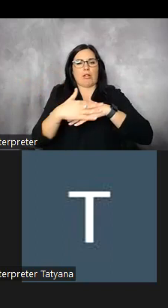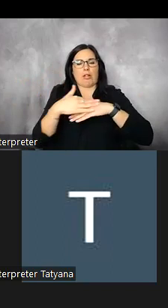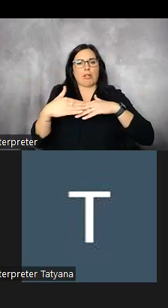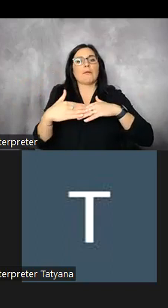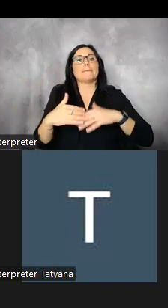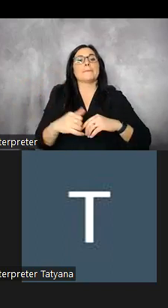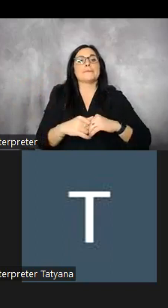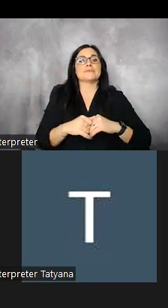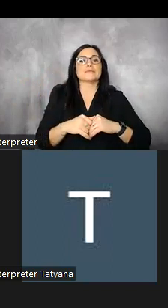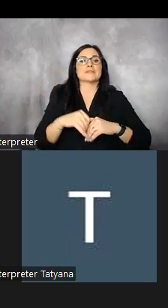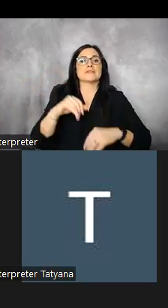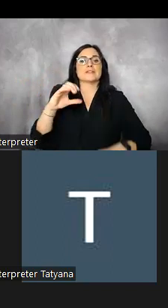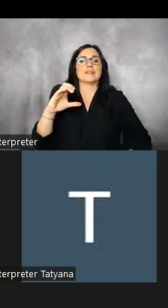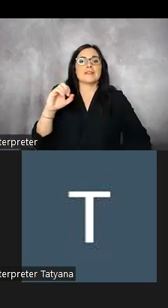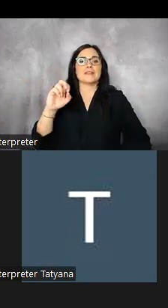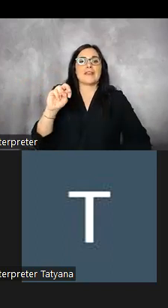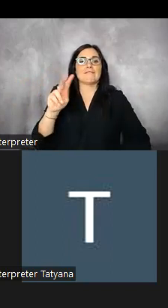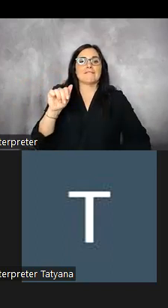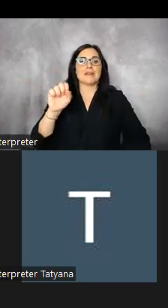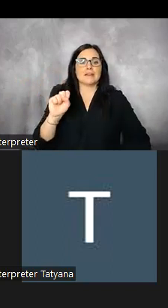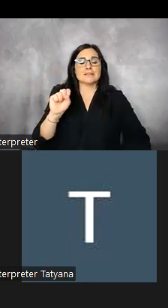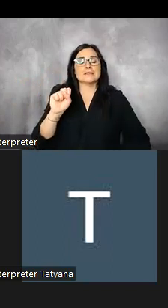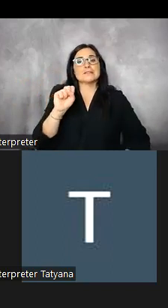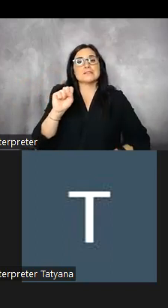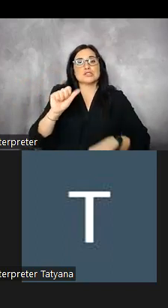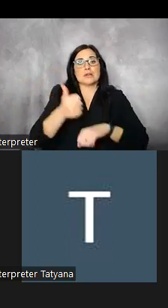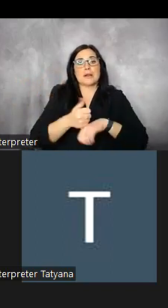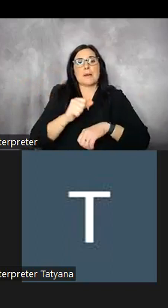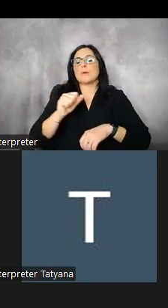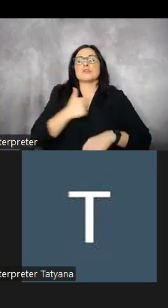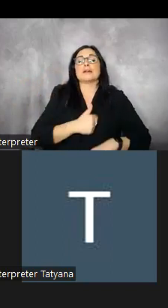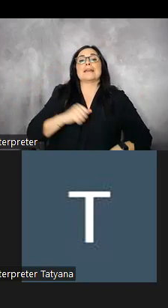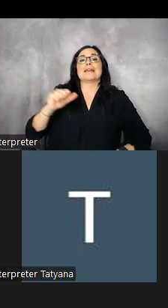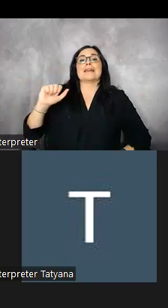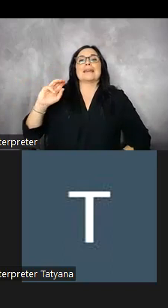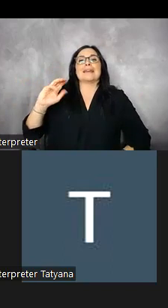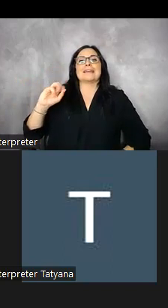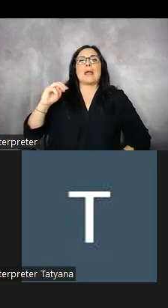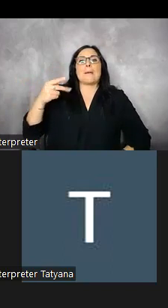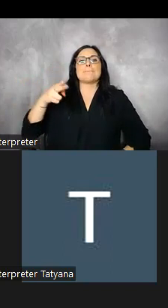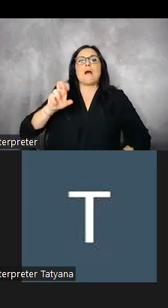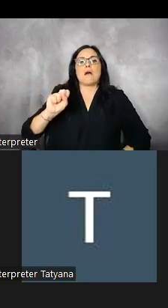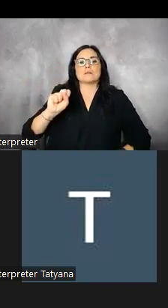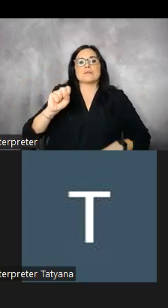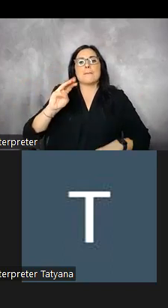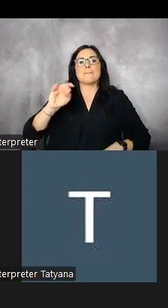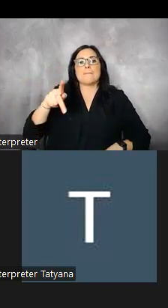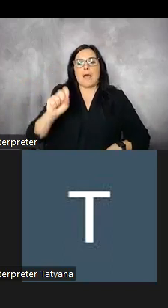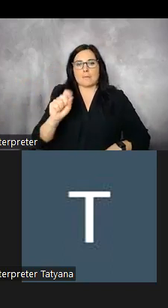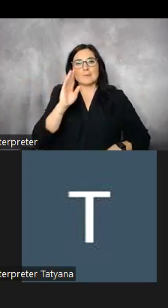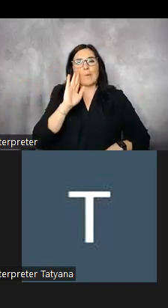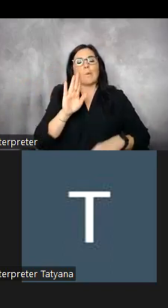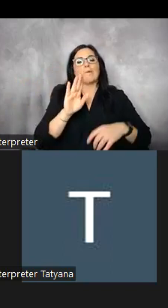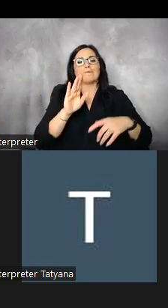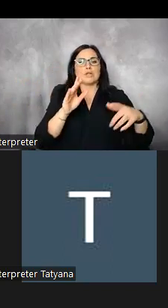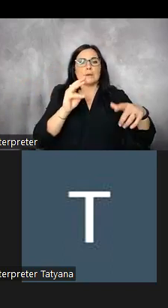Campus maps is something we do. Graphs, textbooks, illustrations tends to be, what is it? The geography books are like the worst